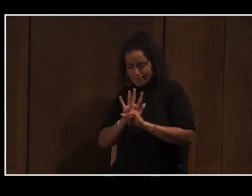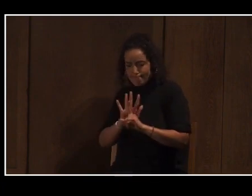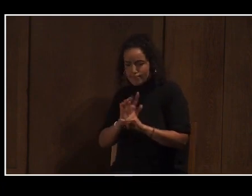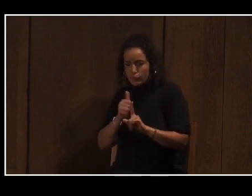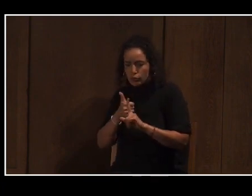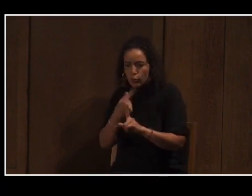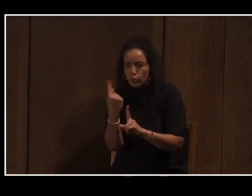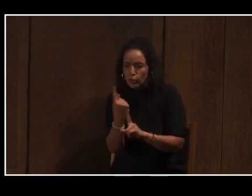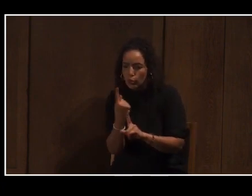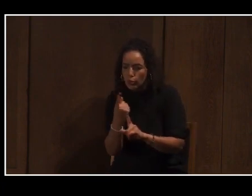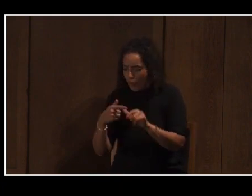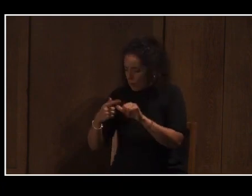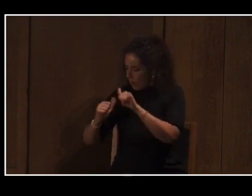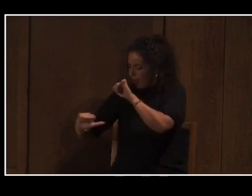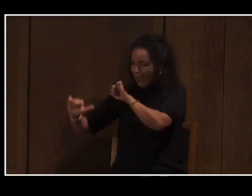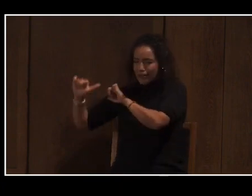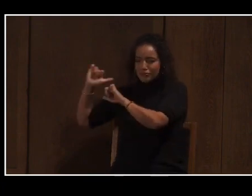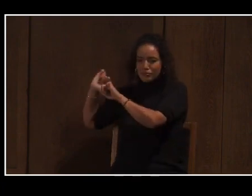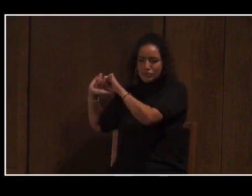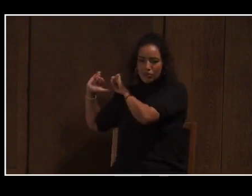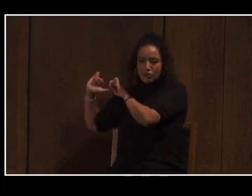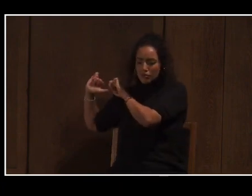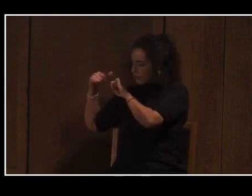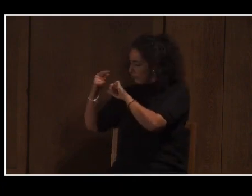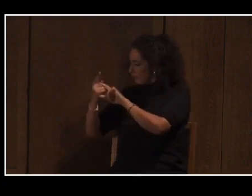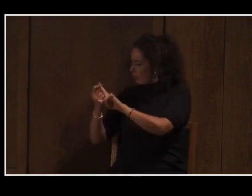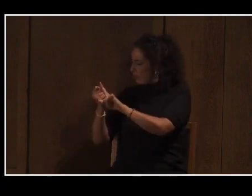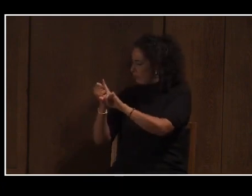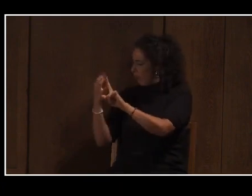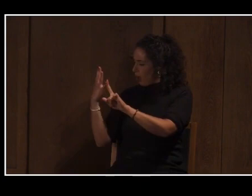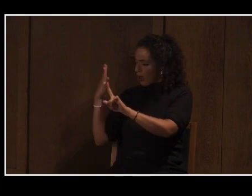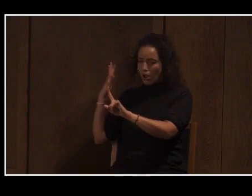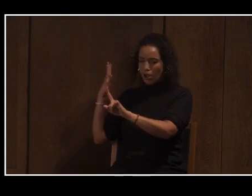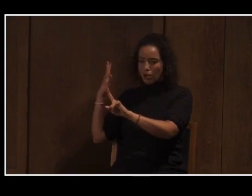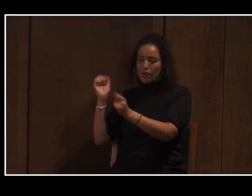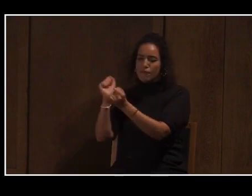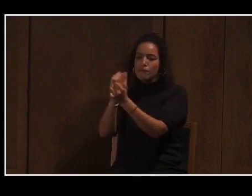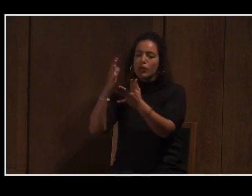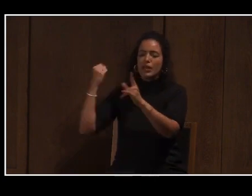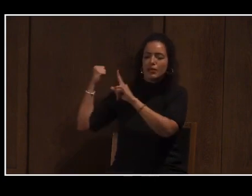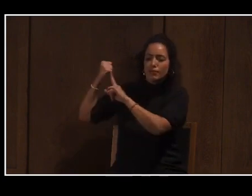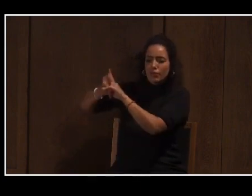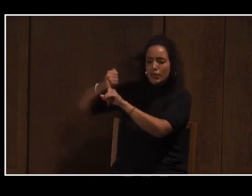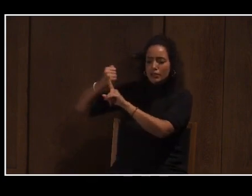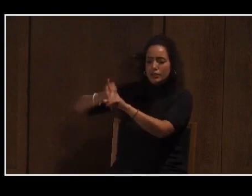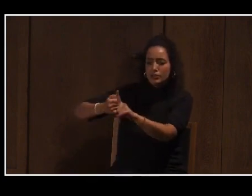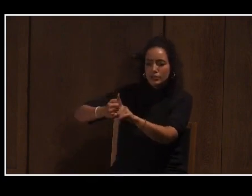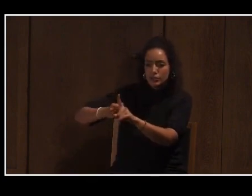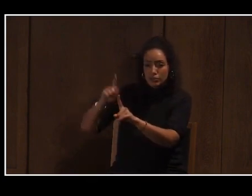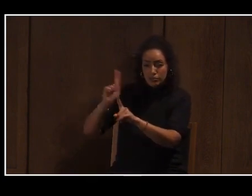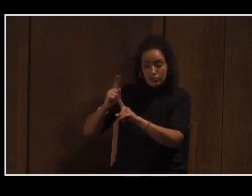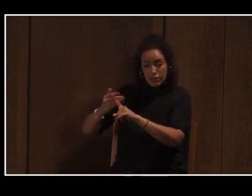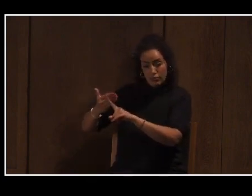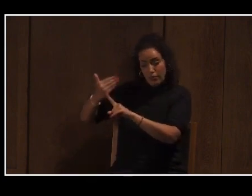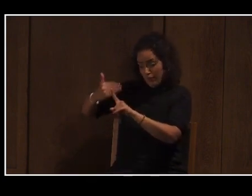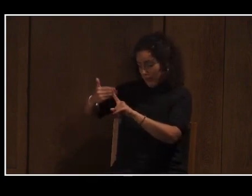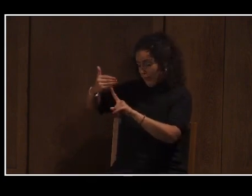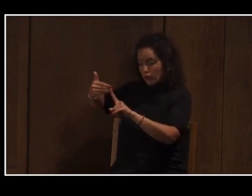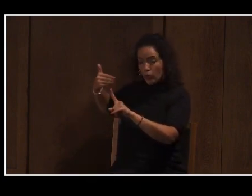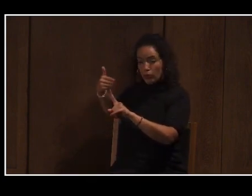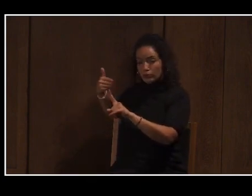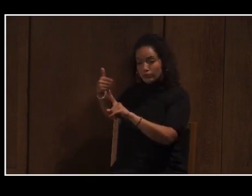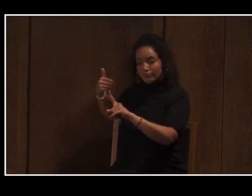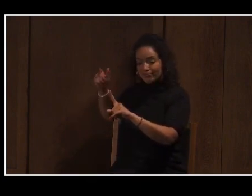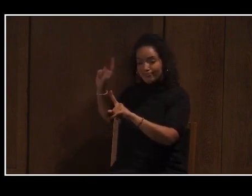fighters, movement builders, people who've come before us, people who aren't with us